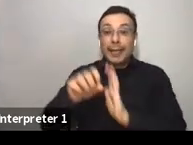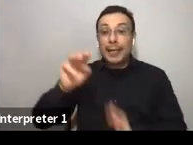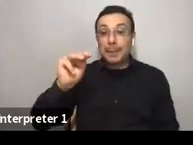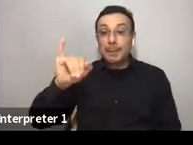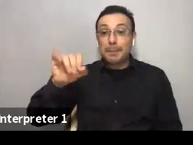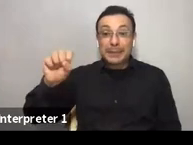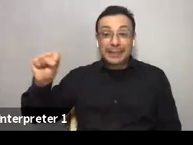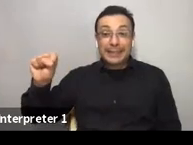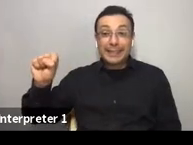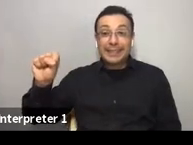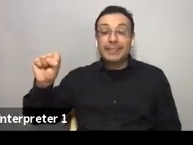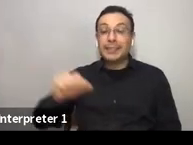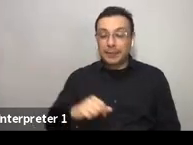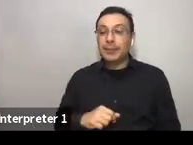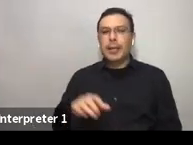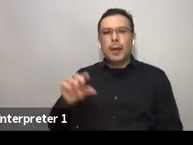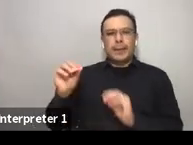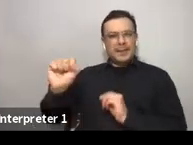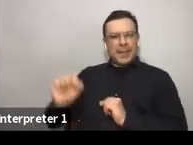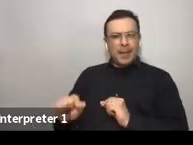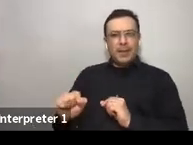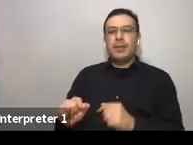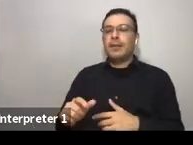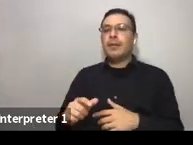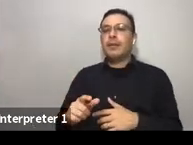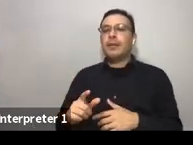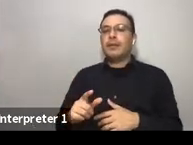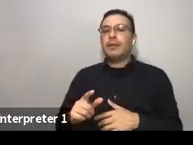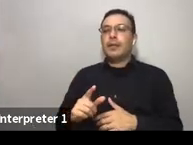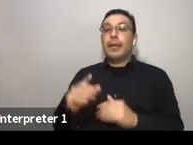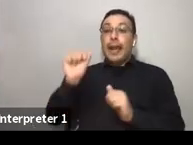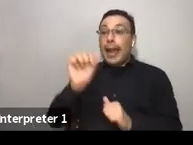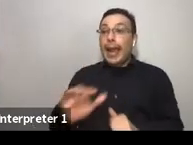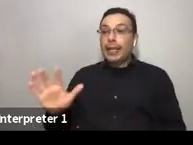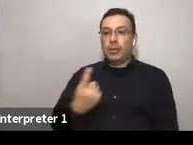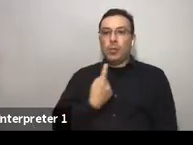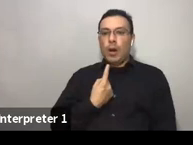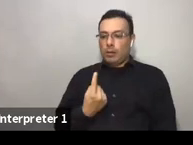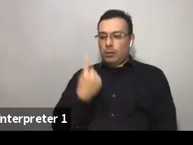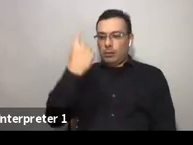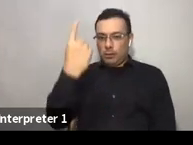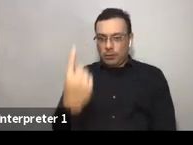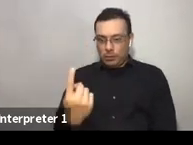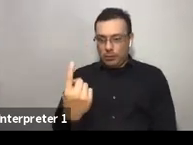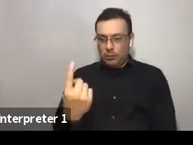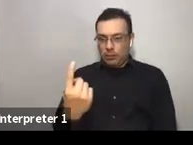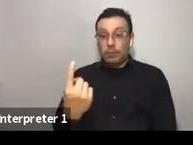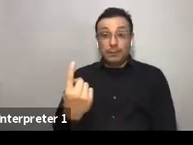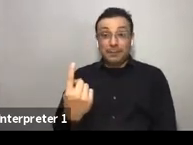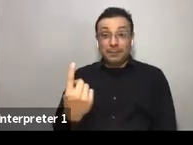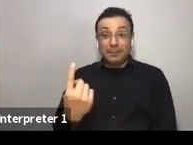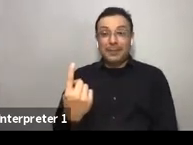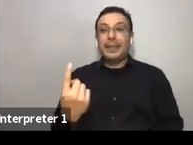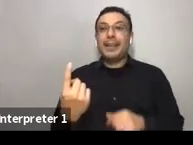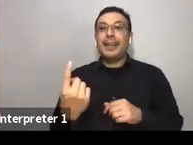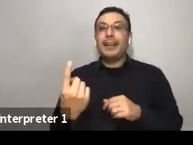help, and the program listed them as the one person of Asian descent that they've served all year, and there are few to